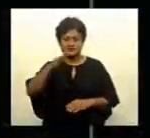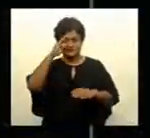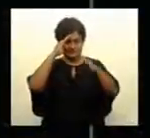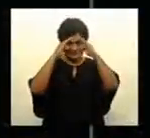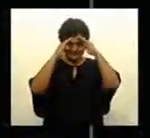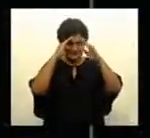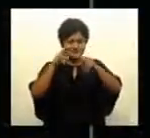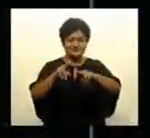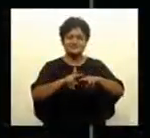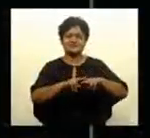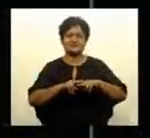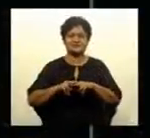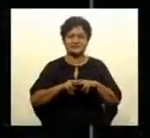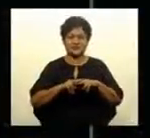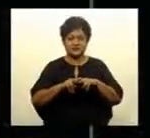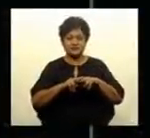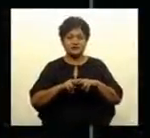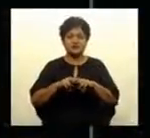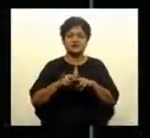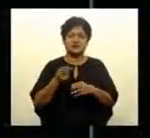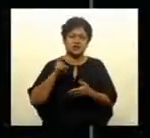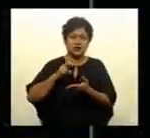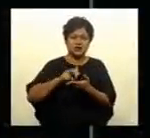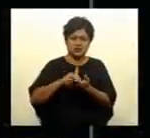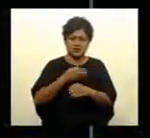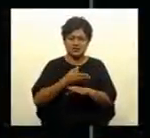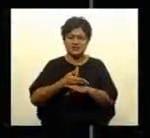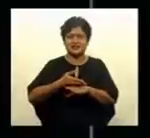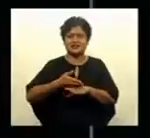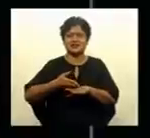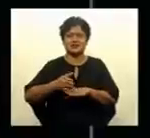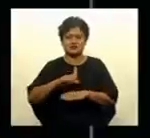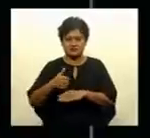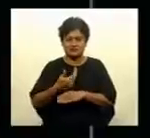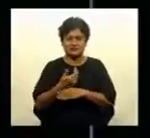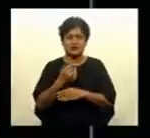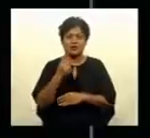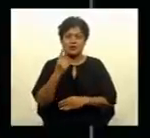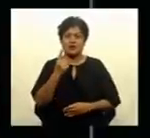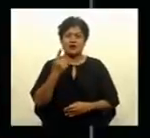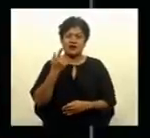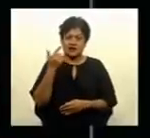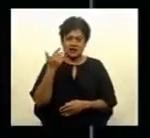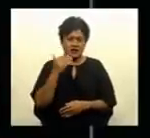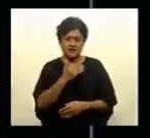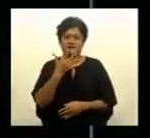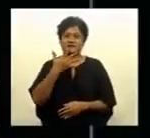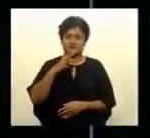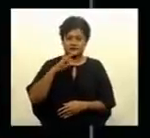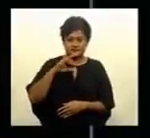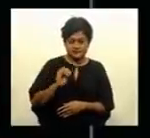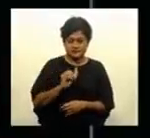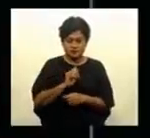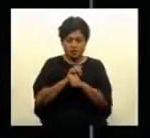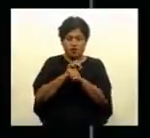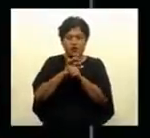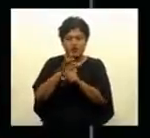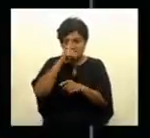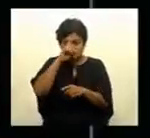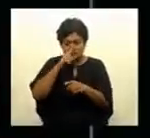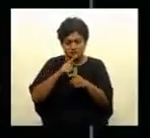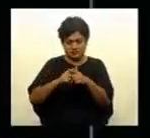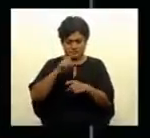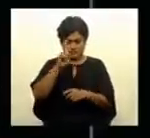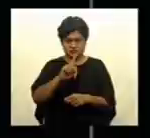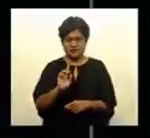Bulavanaka, Fiji. Fiji recorded a new daily toll of 150 COVID-19 infections today, the fourth day